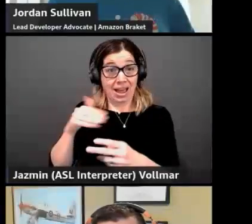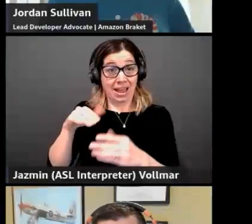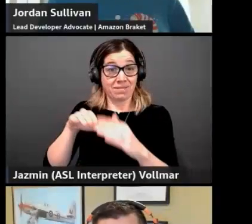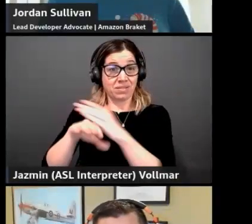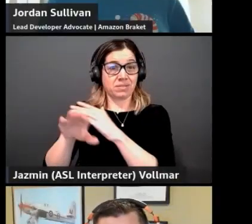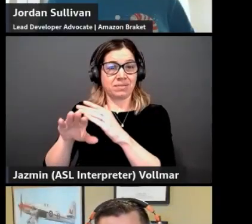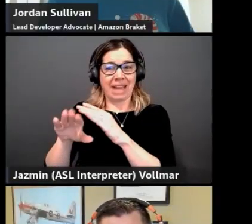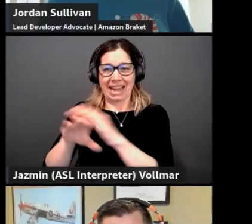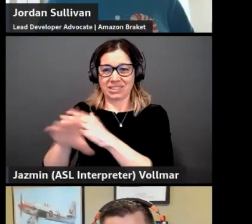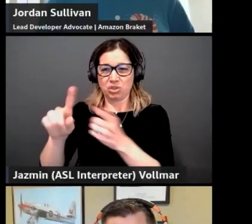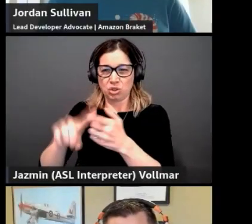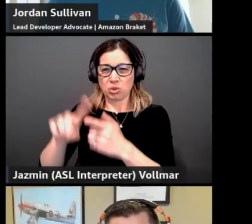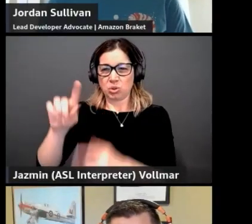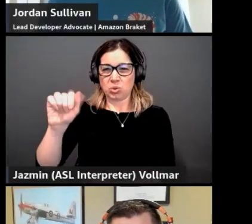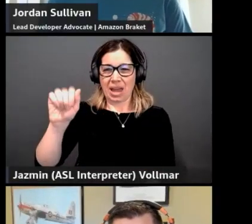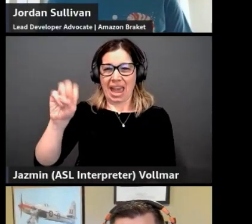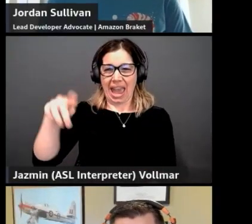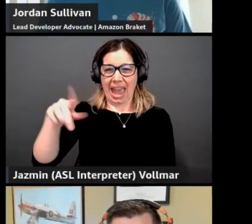think of it like